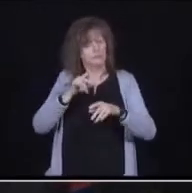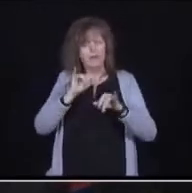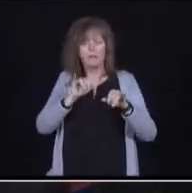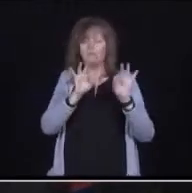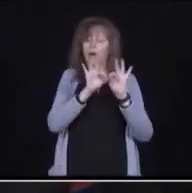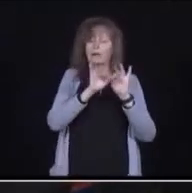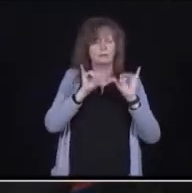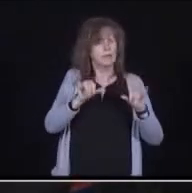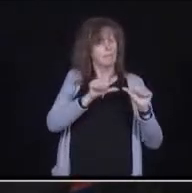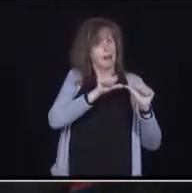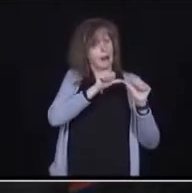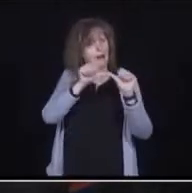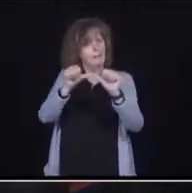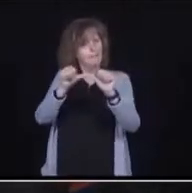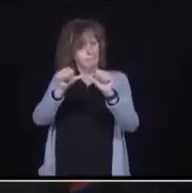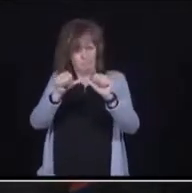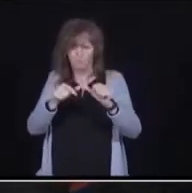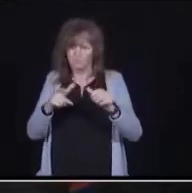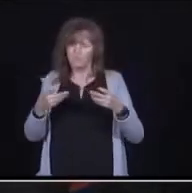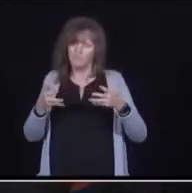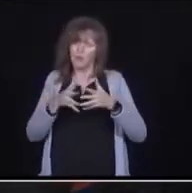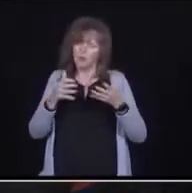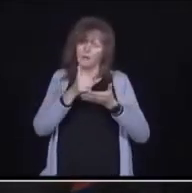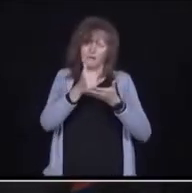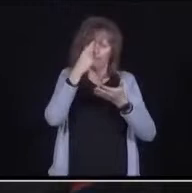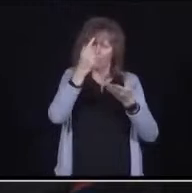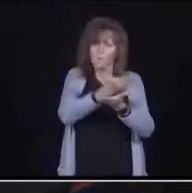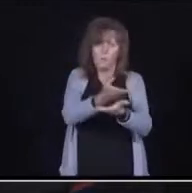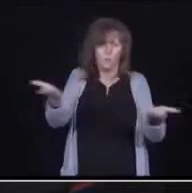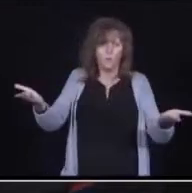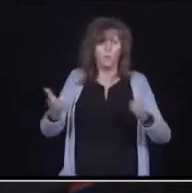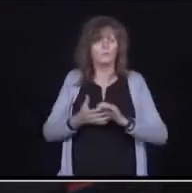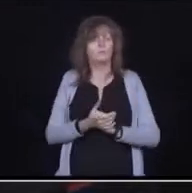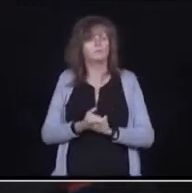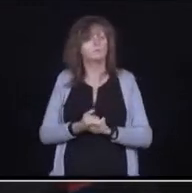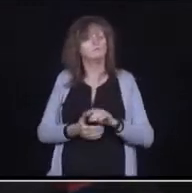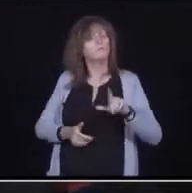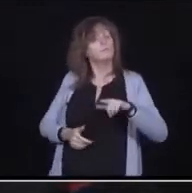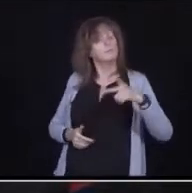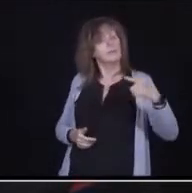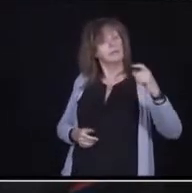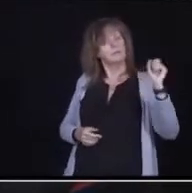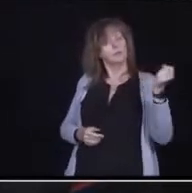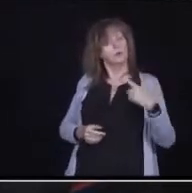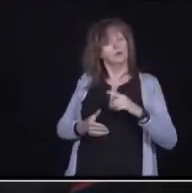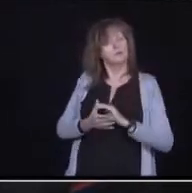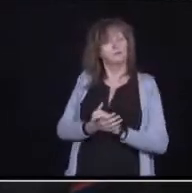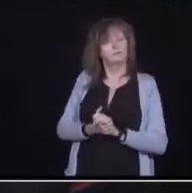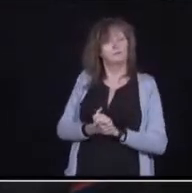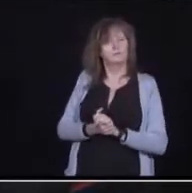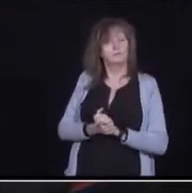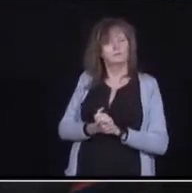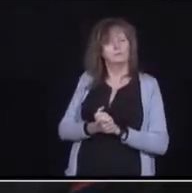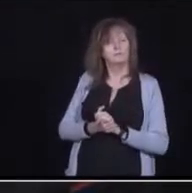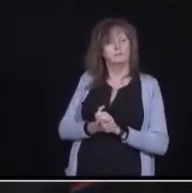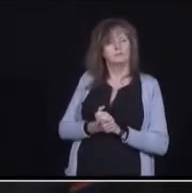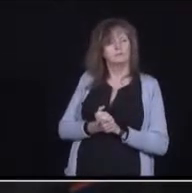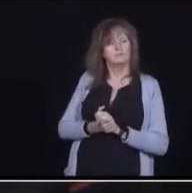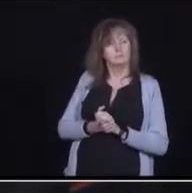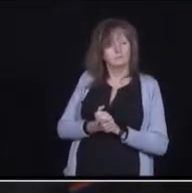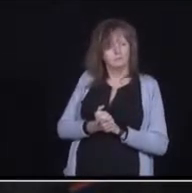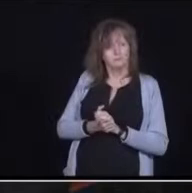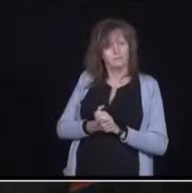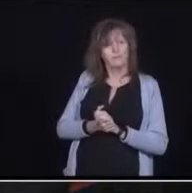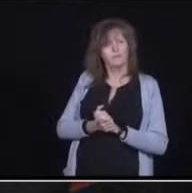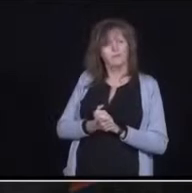lot of relief there for the people. Next question. Your next question comes from Lucas Meyer with News Talk 1010. Please go